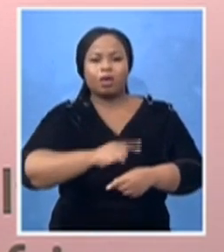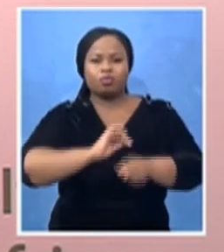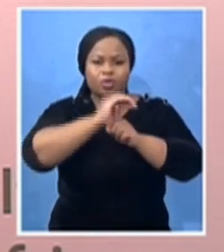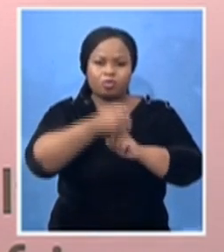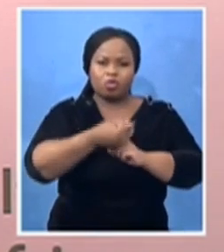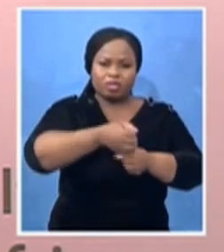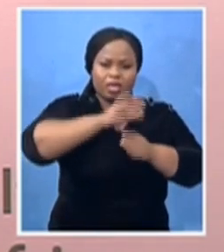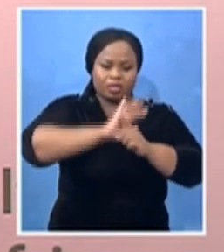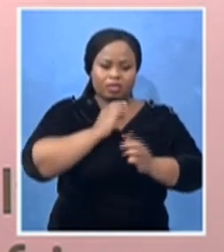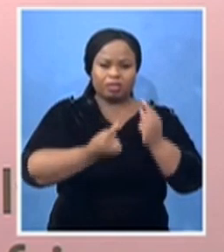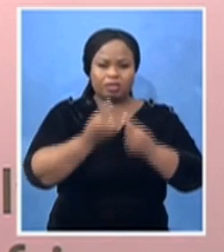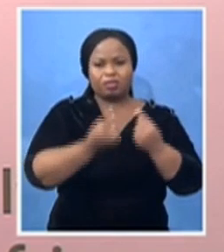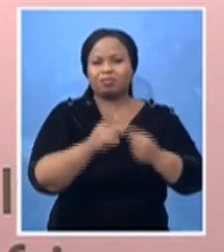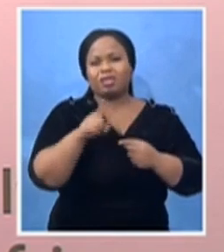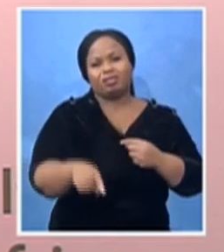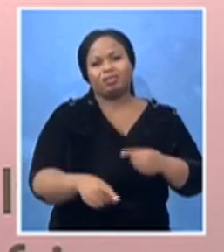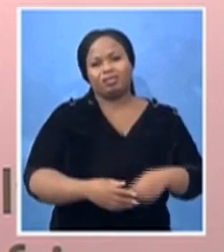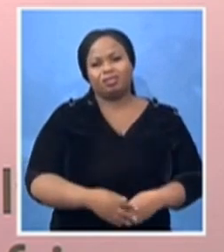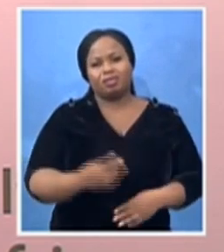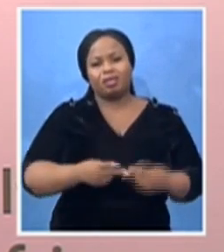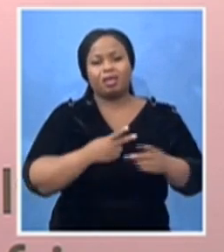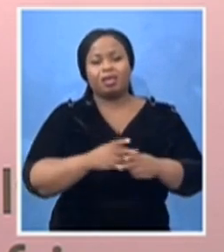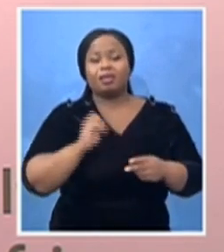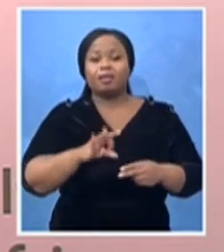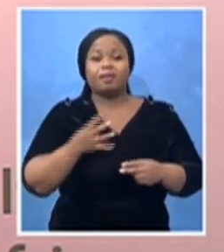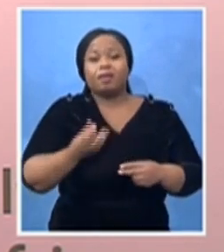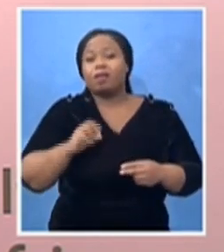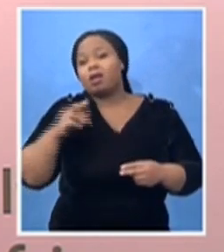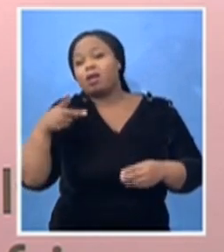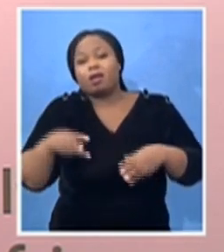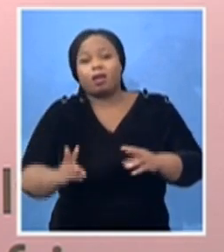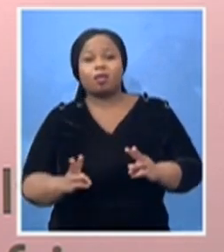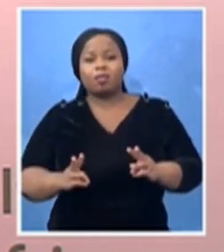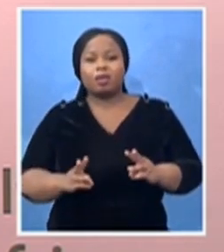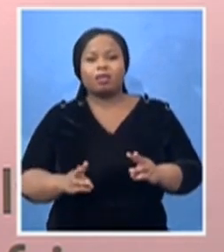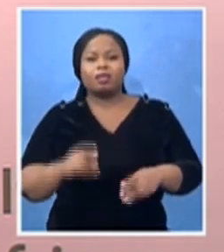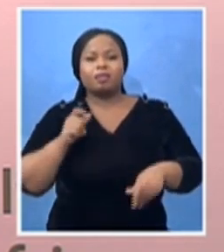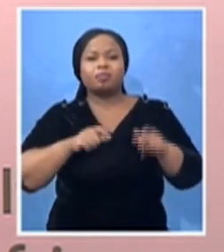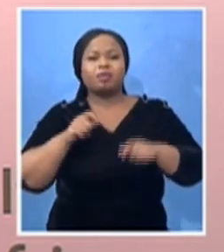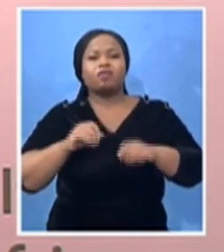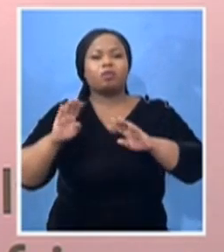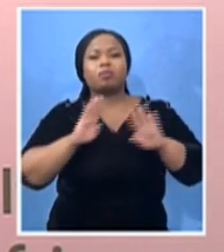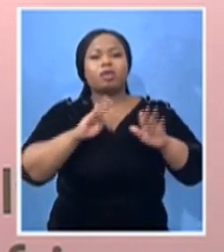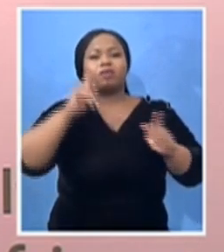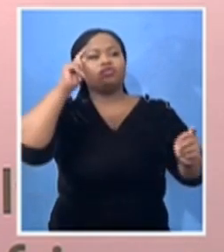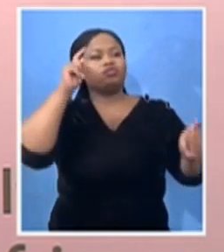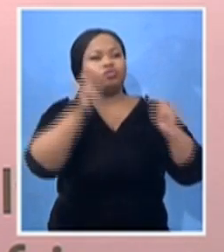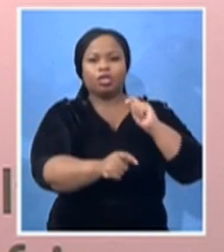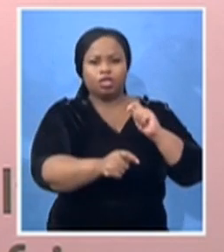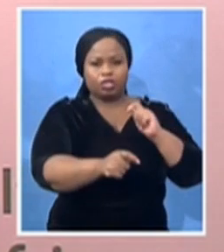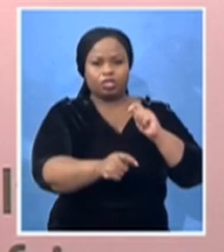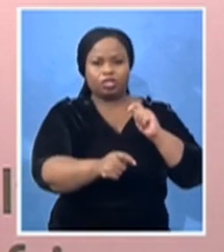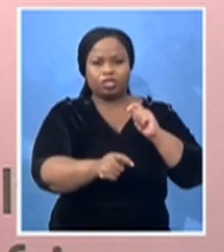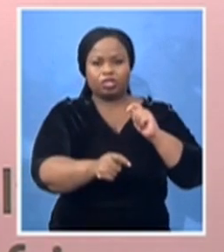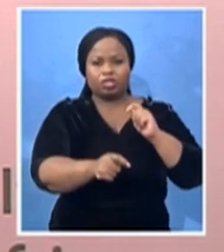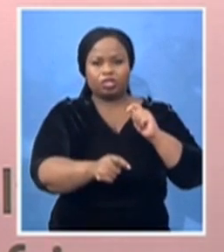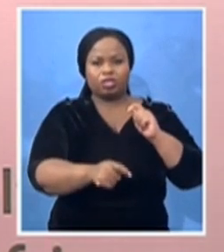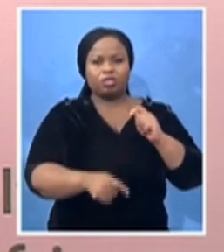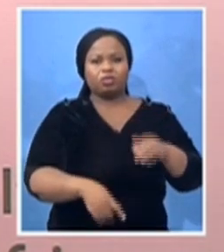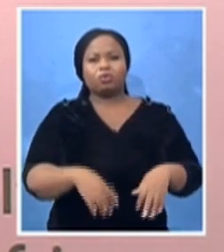way of making people change behavior, needing no rules whatsoever, we would have opted for that